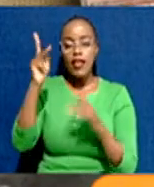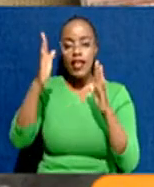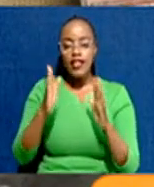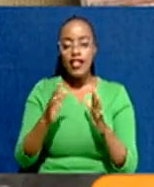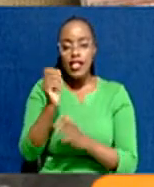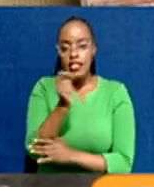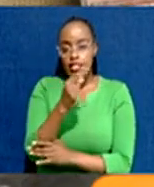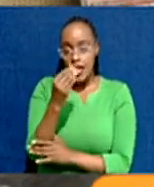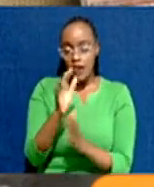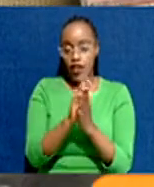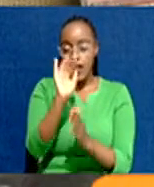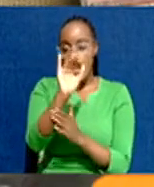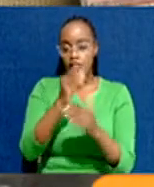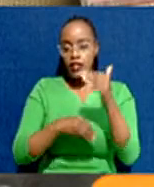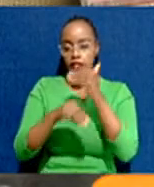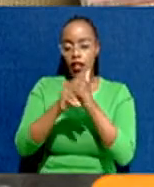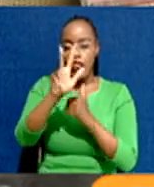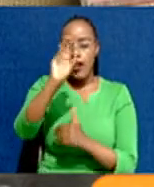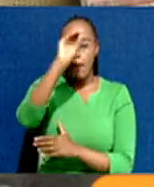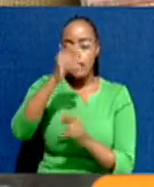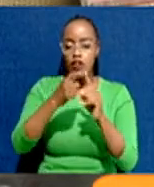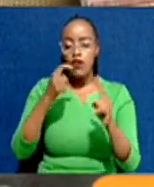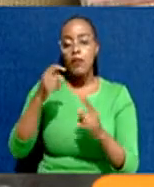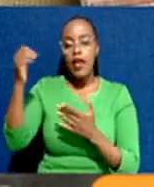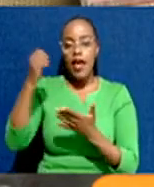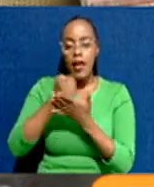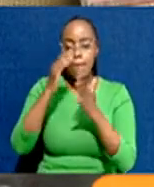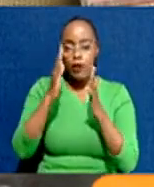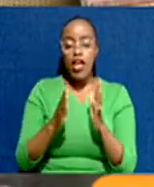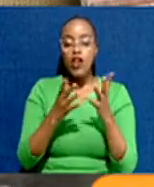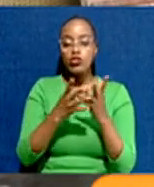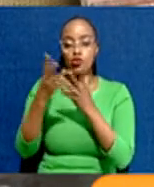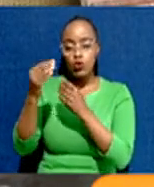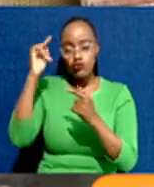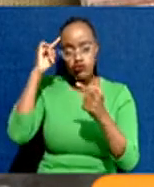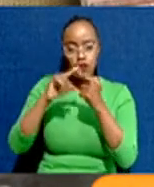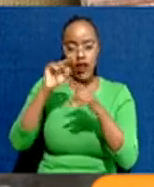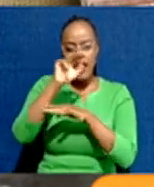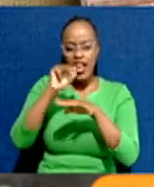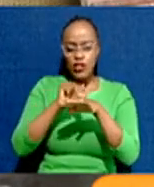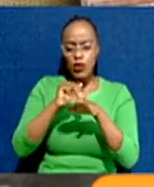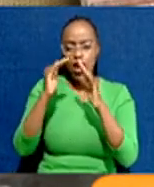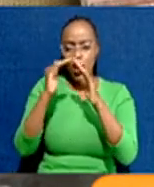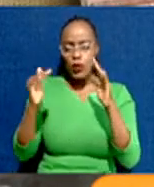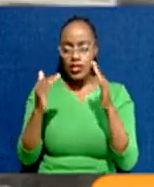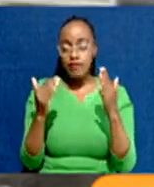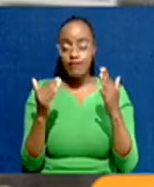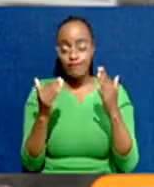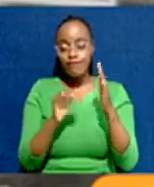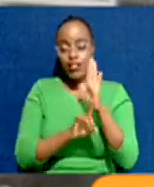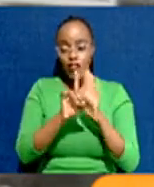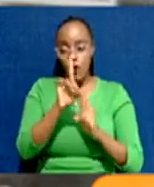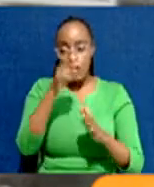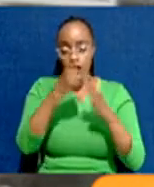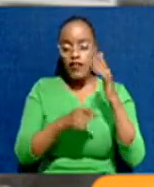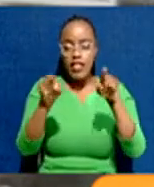Kenyans while seeking an additional 3% from their employers to go towards the National Housing Development Levy. In the